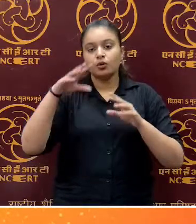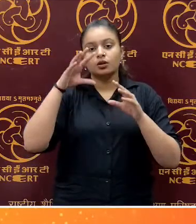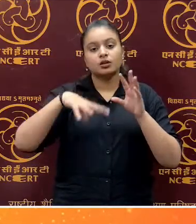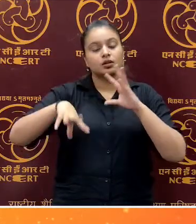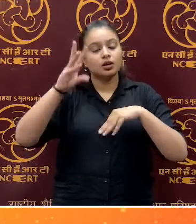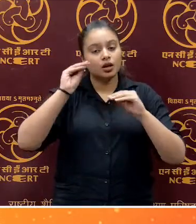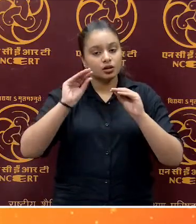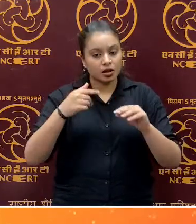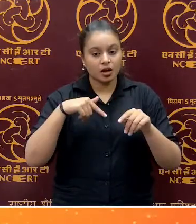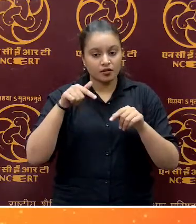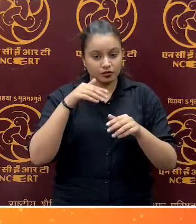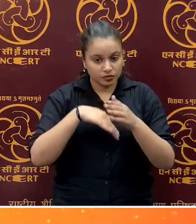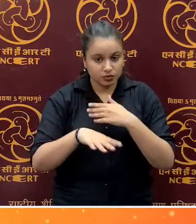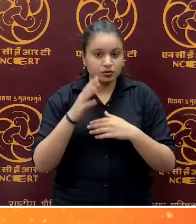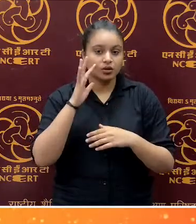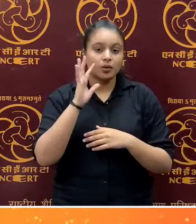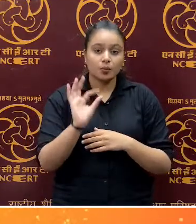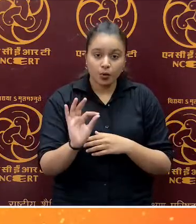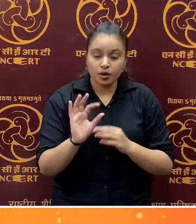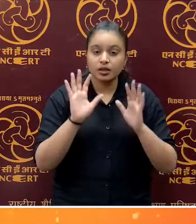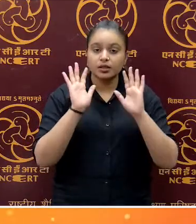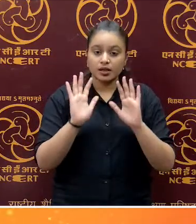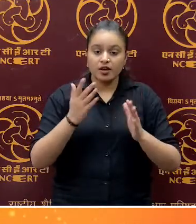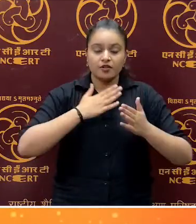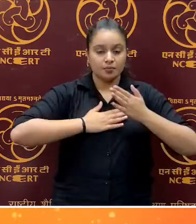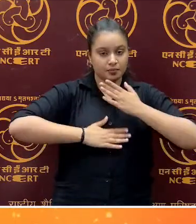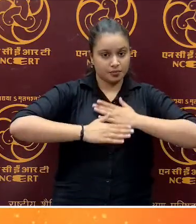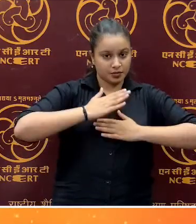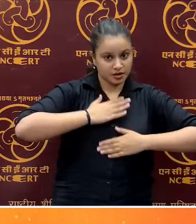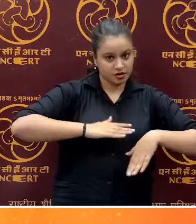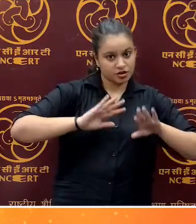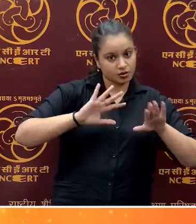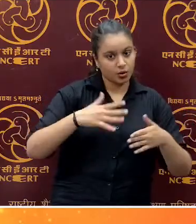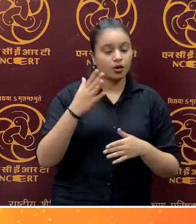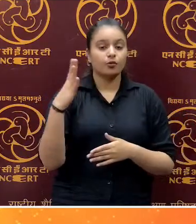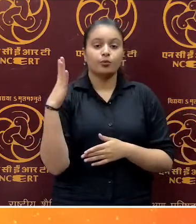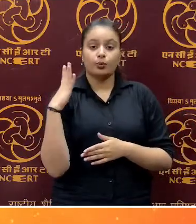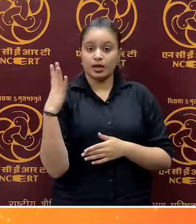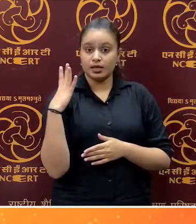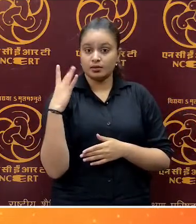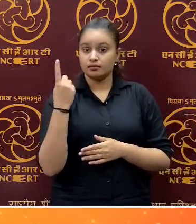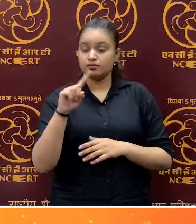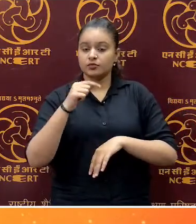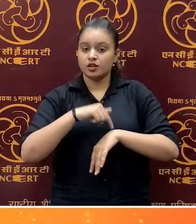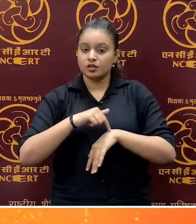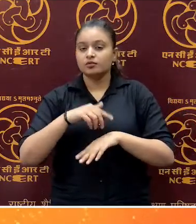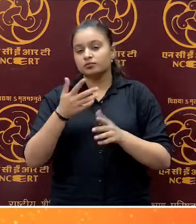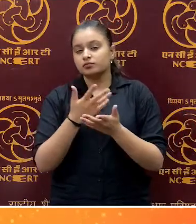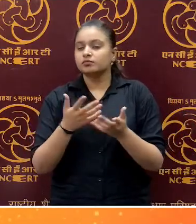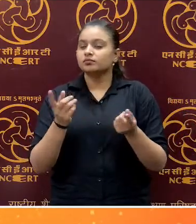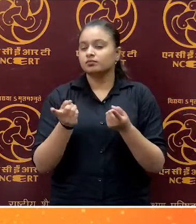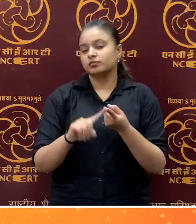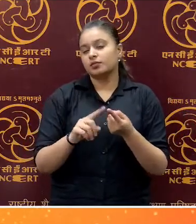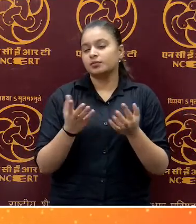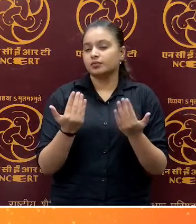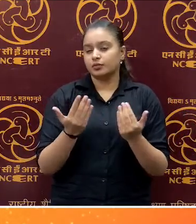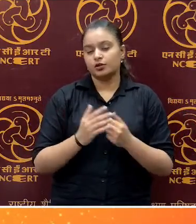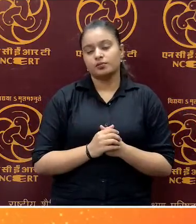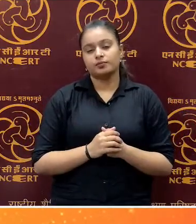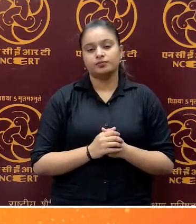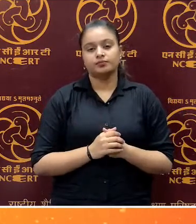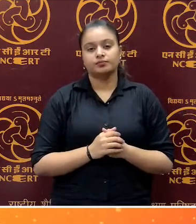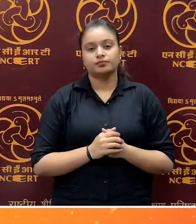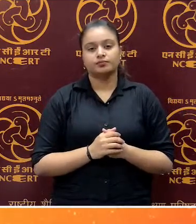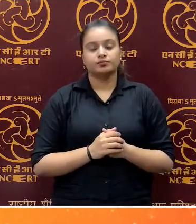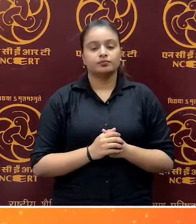that how incredibly important it is to be patient and wait for the right time, because things will happen. Yes, definitely great